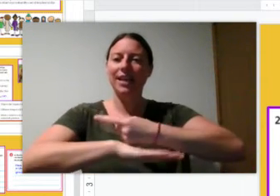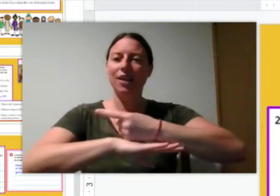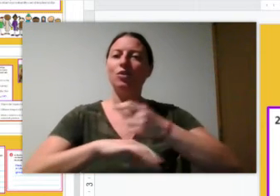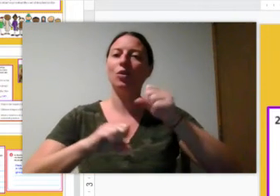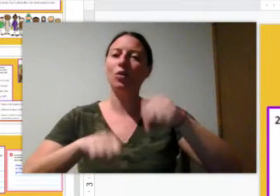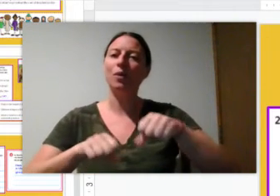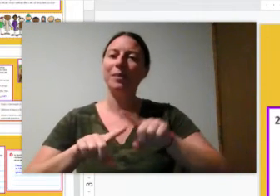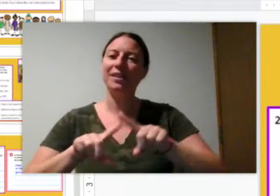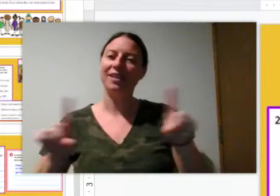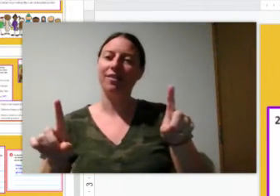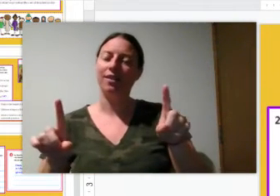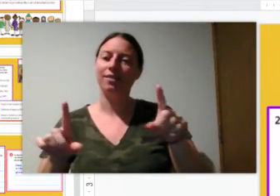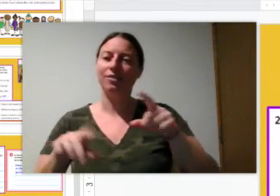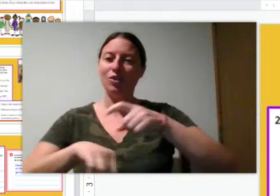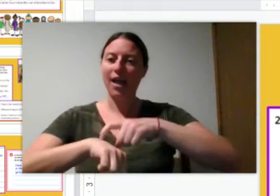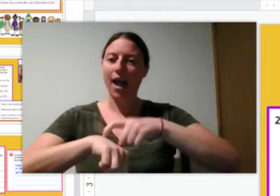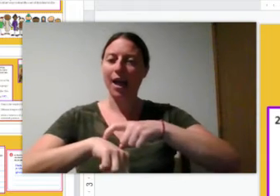depending on